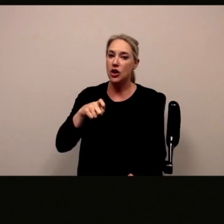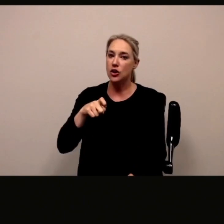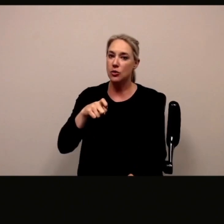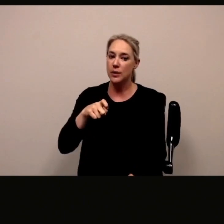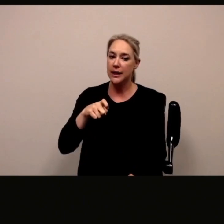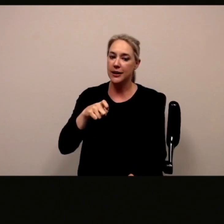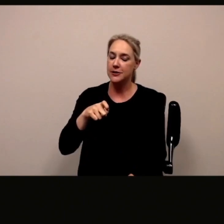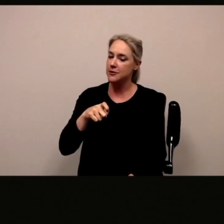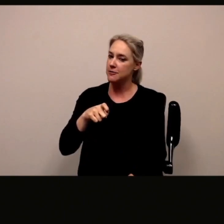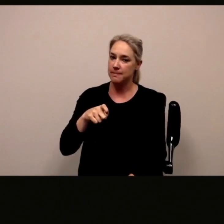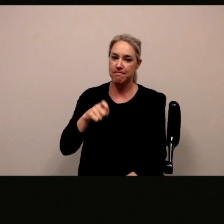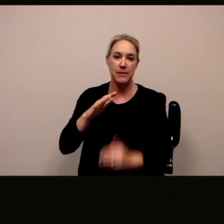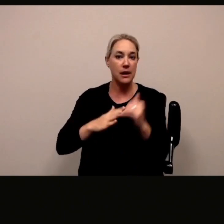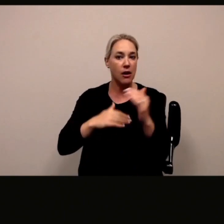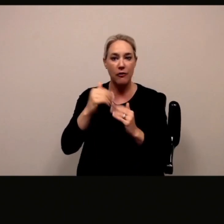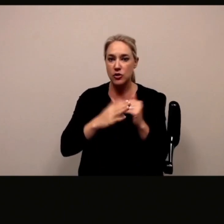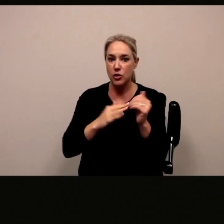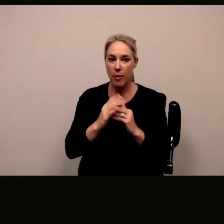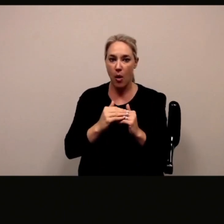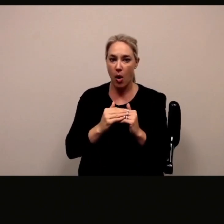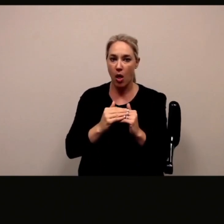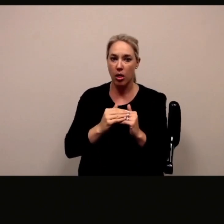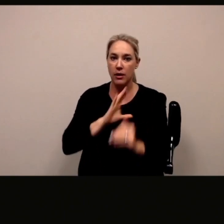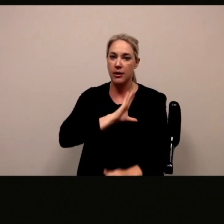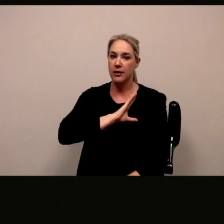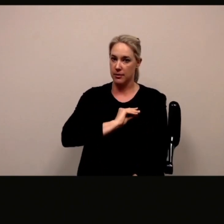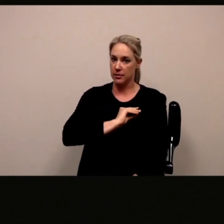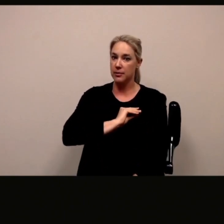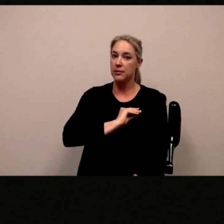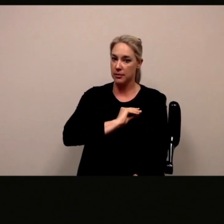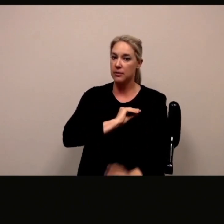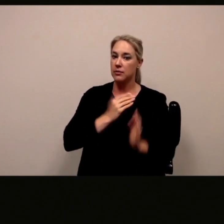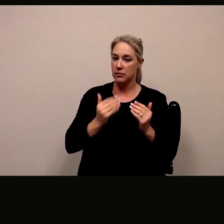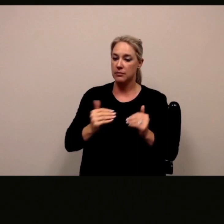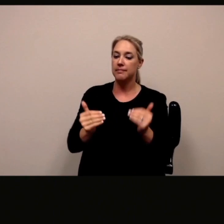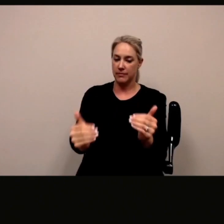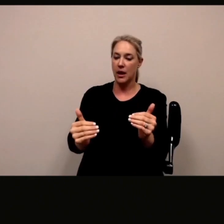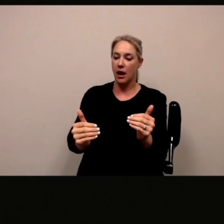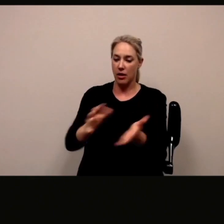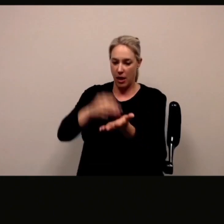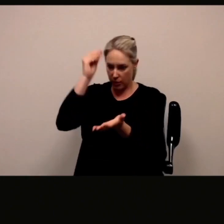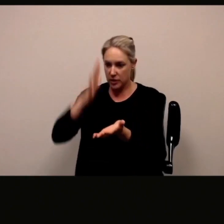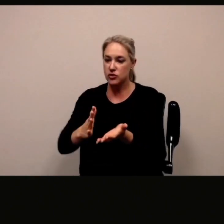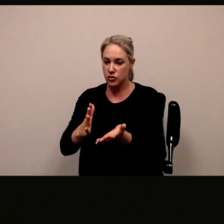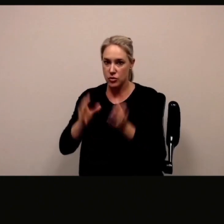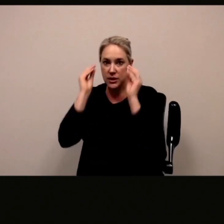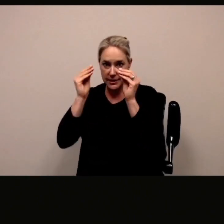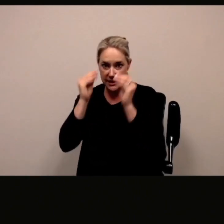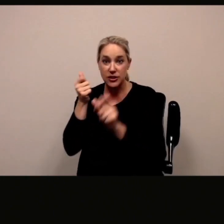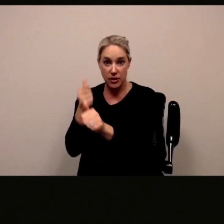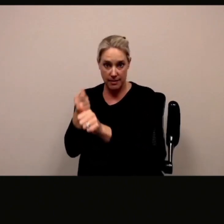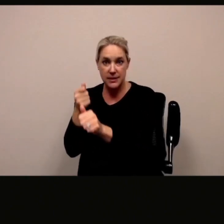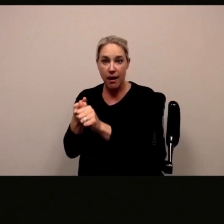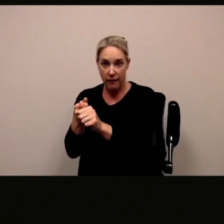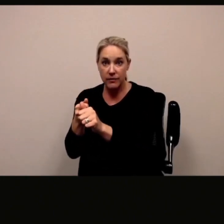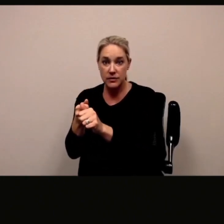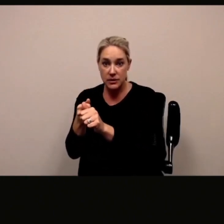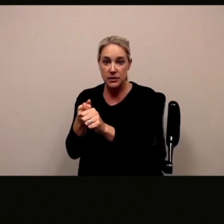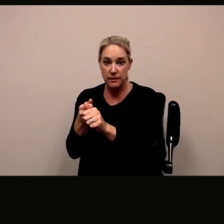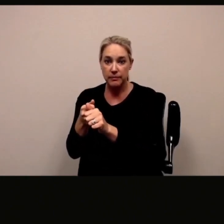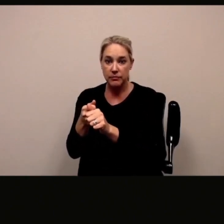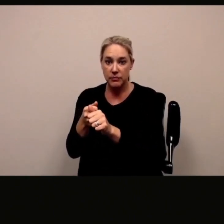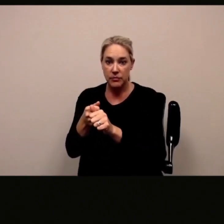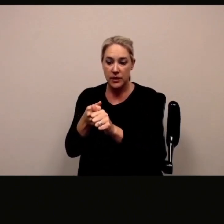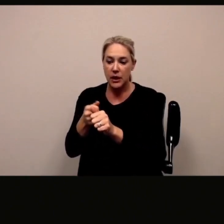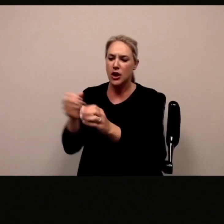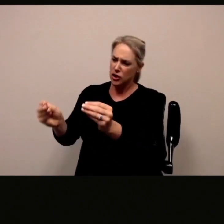and allow them to do that. And so I would sit back and say, oh, Leon, you learned how to do this program on Scratch a little bit easier than what I did. Can you show me what you